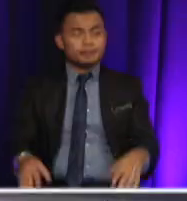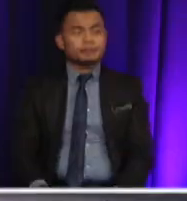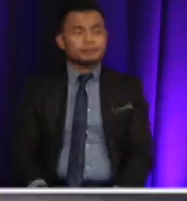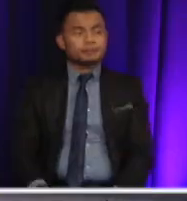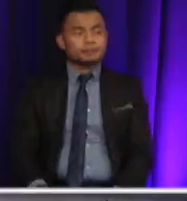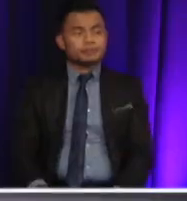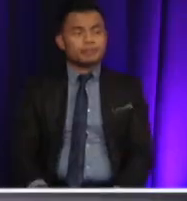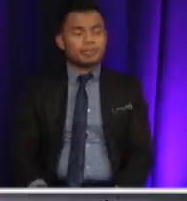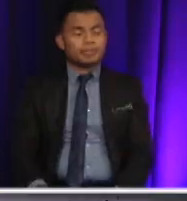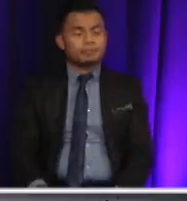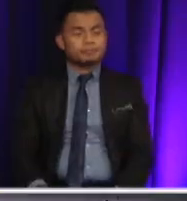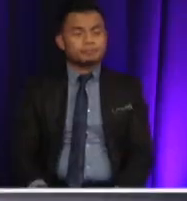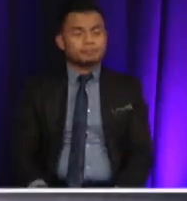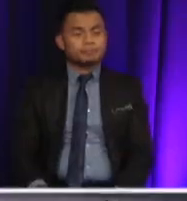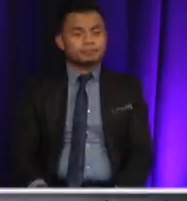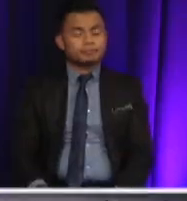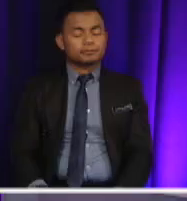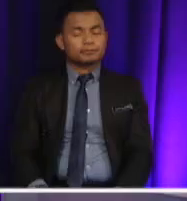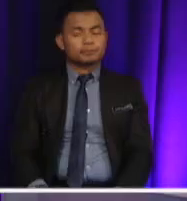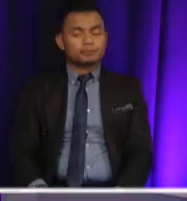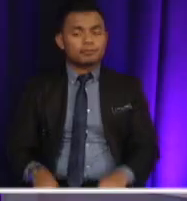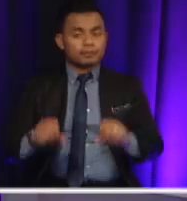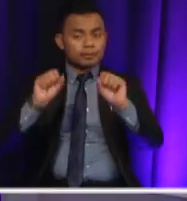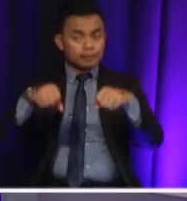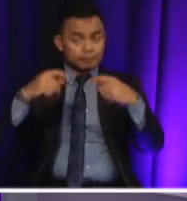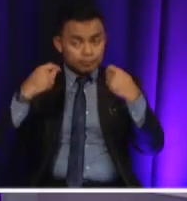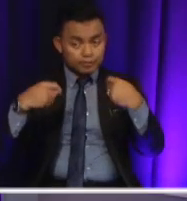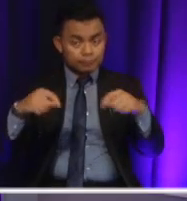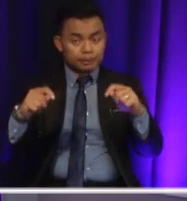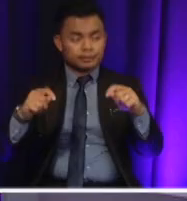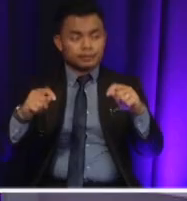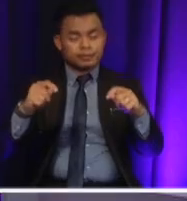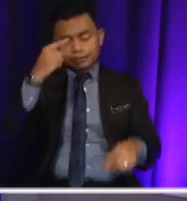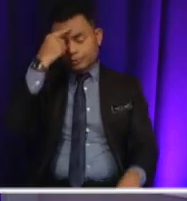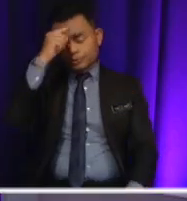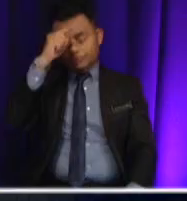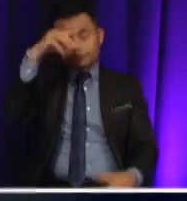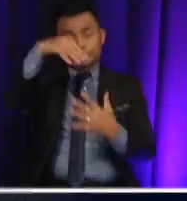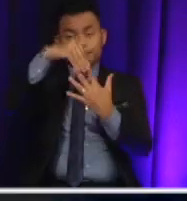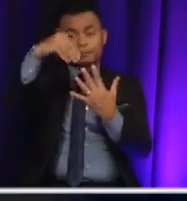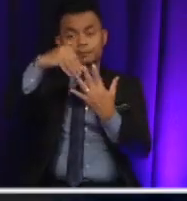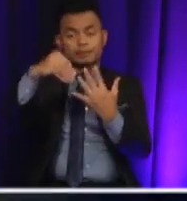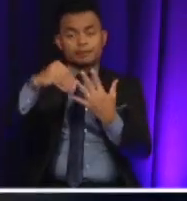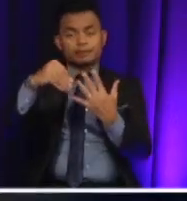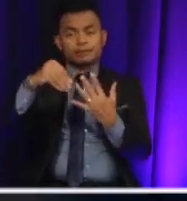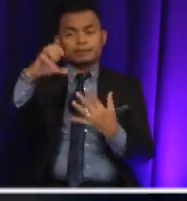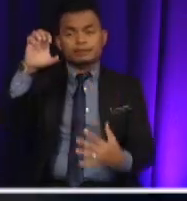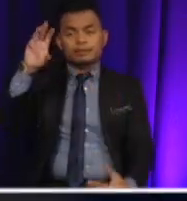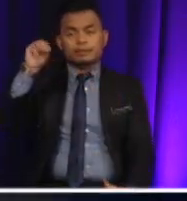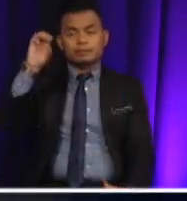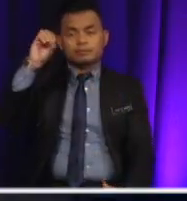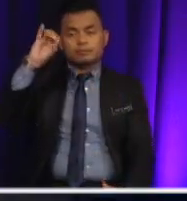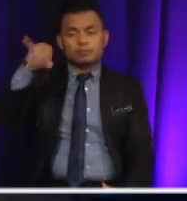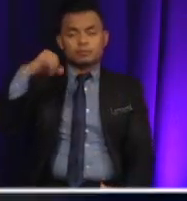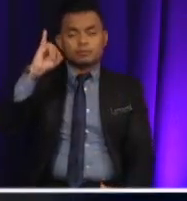it. And it's also a challenge for me because I need to try and get the emotion out Yeah, right. so I understand it well. Yes, that's right. Okay. All